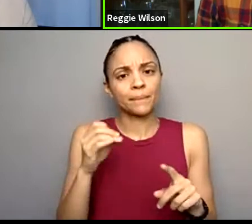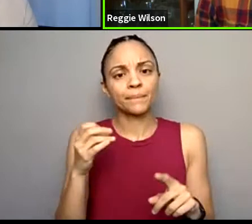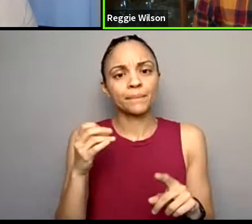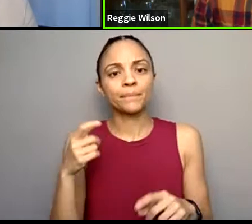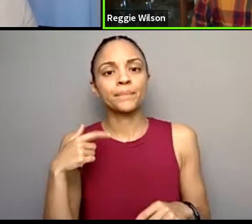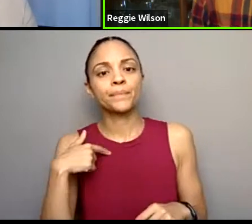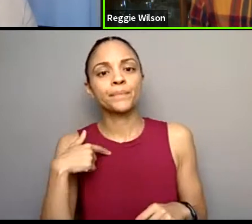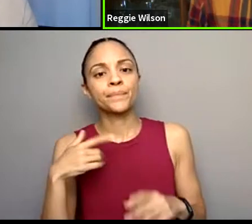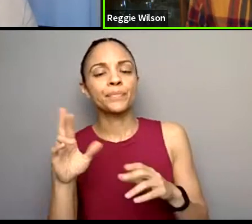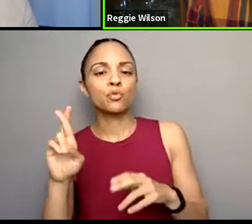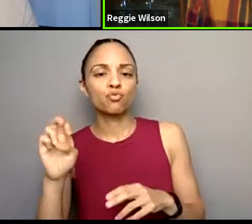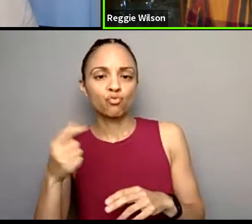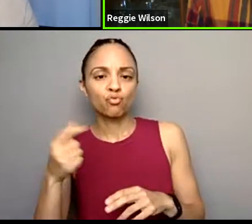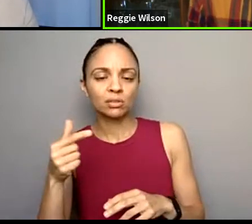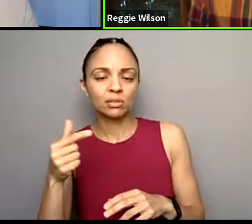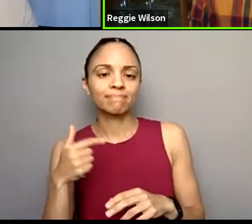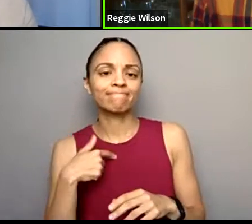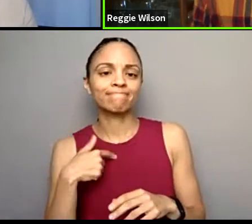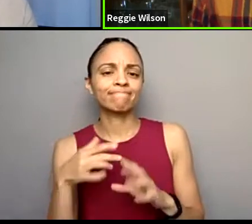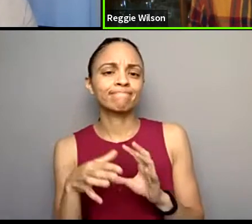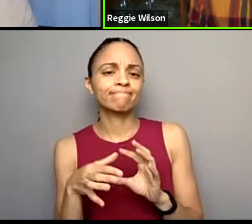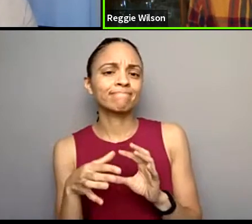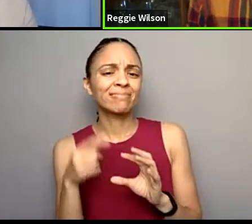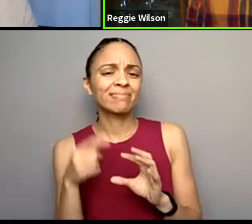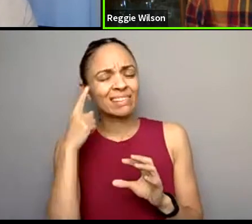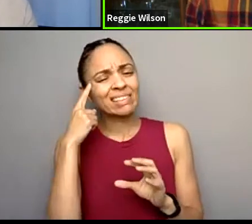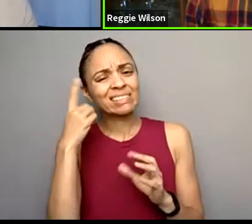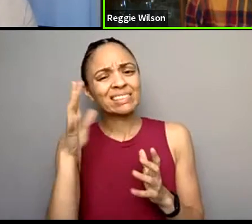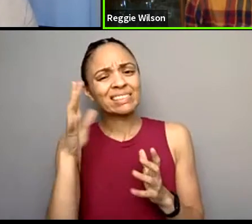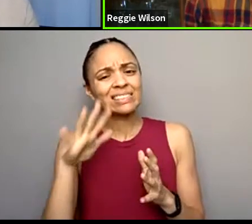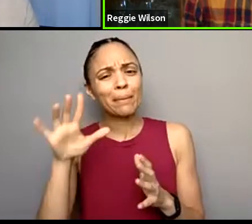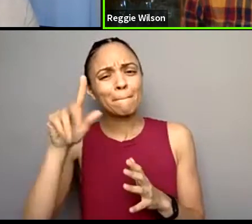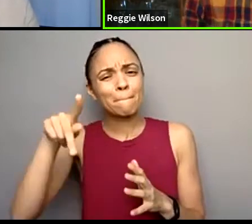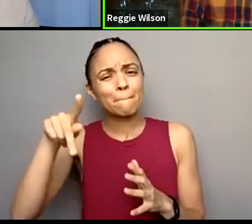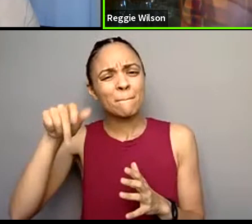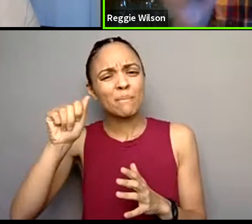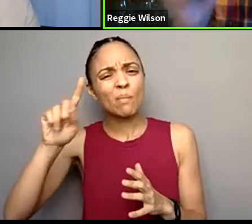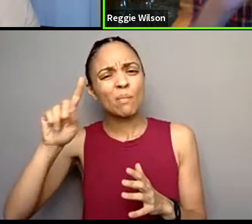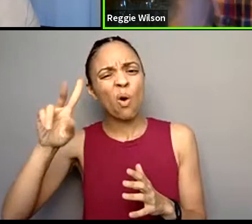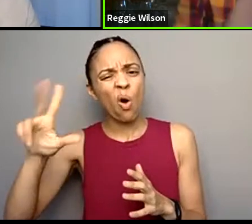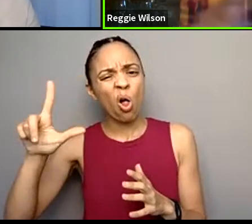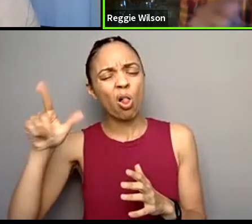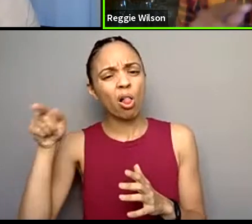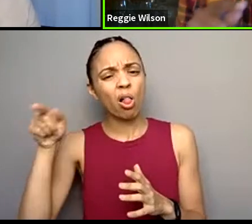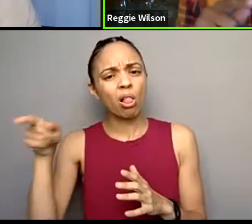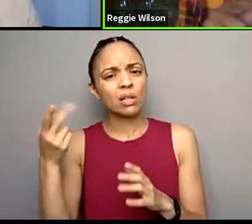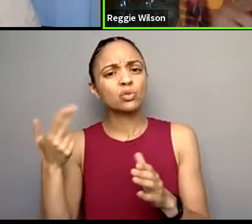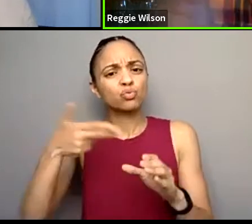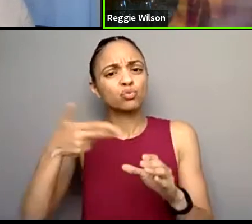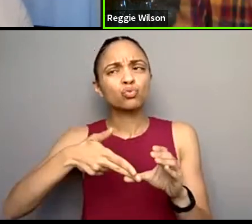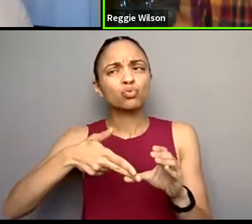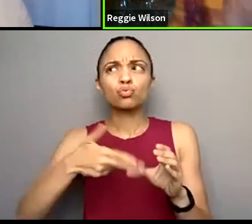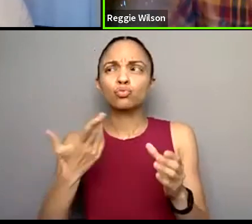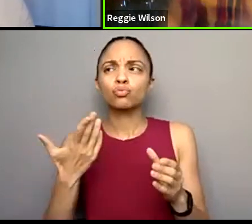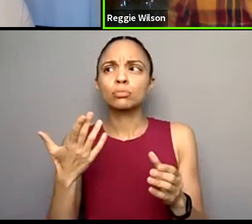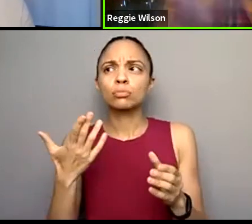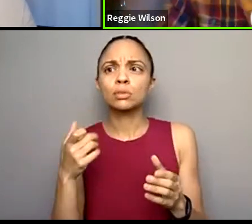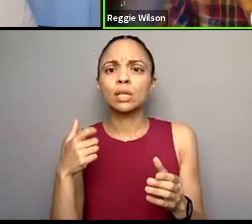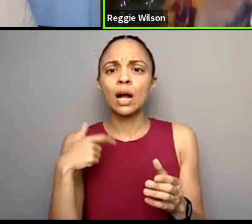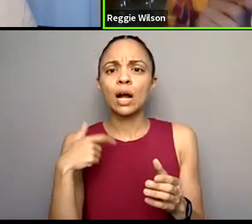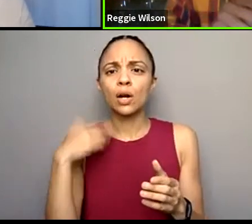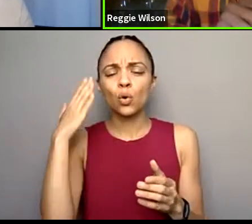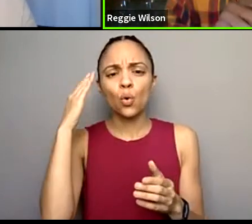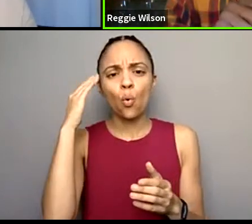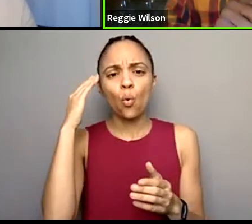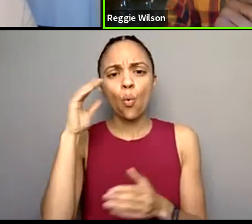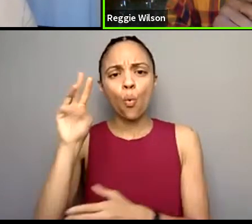with the company since 1999. He's from Jamaica. Whitney came in and out, Yontande came in and